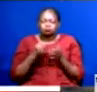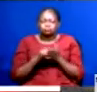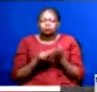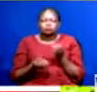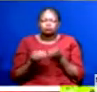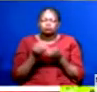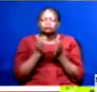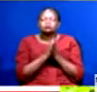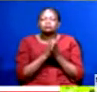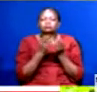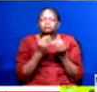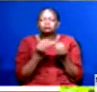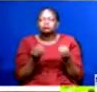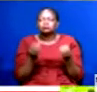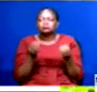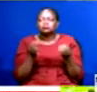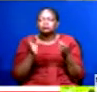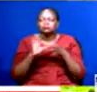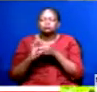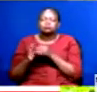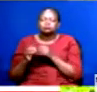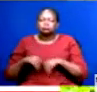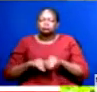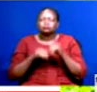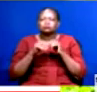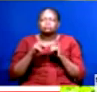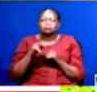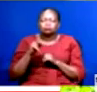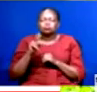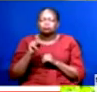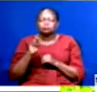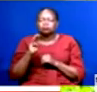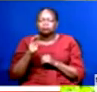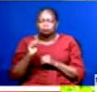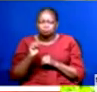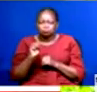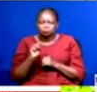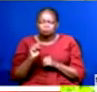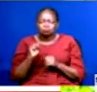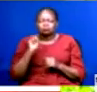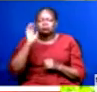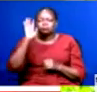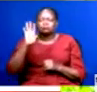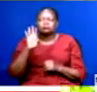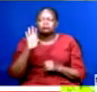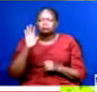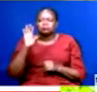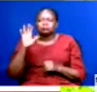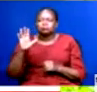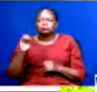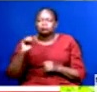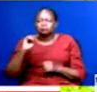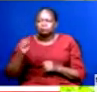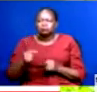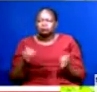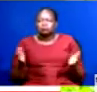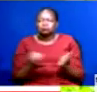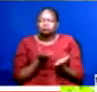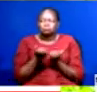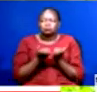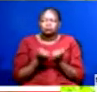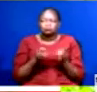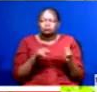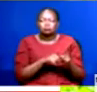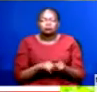of reconciliations. According to the Kenya National Bureau of Statistics, at least 450,000 small businesses are often